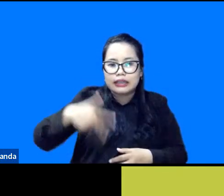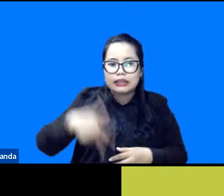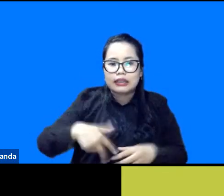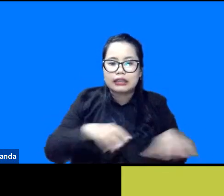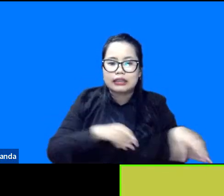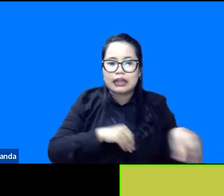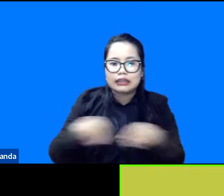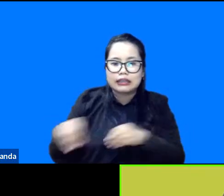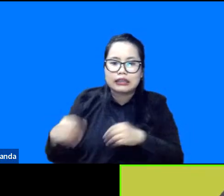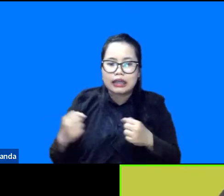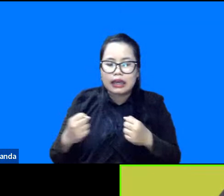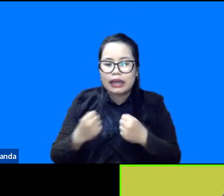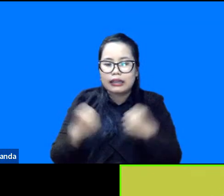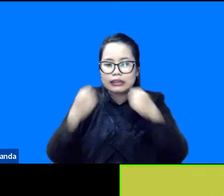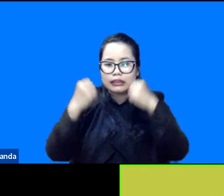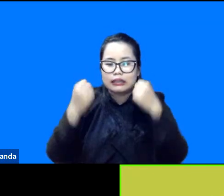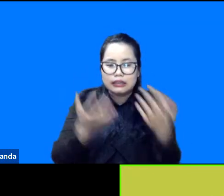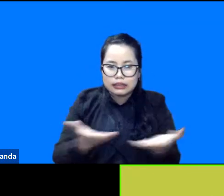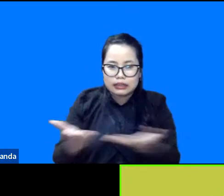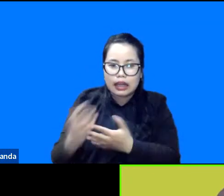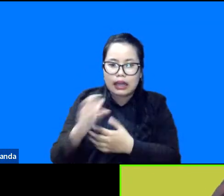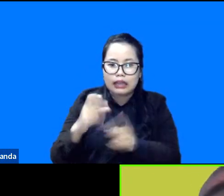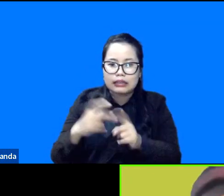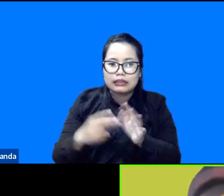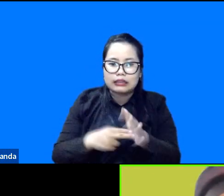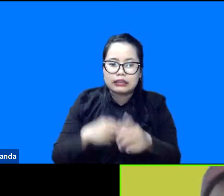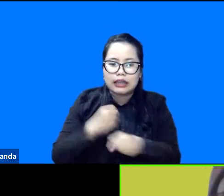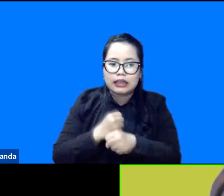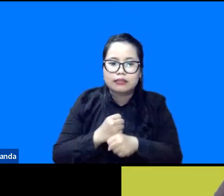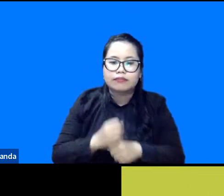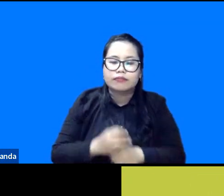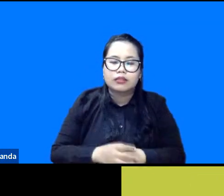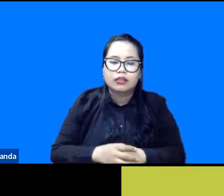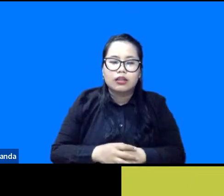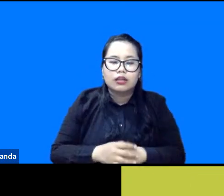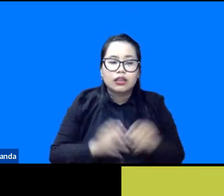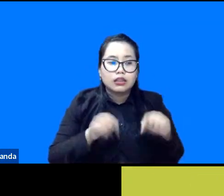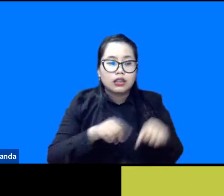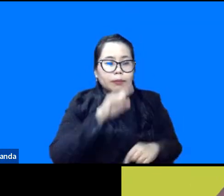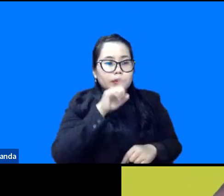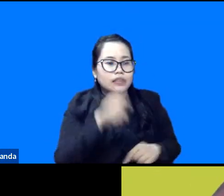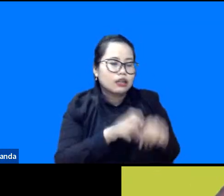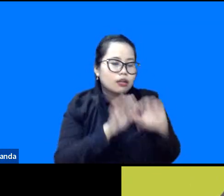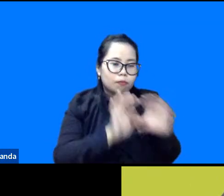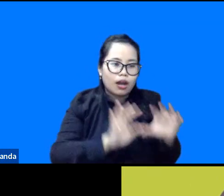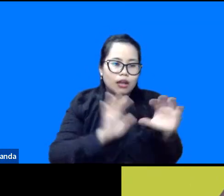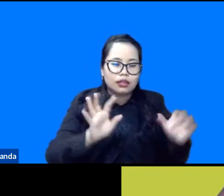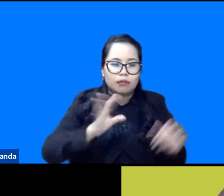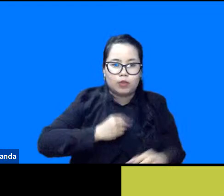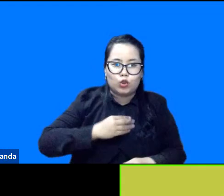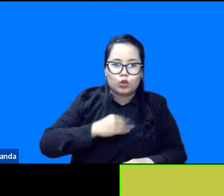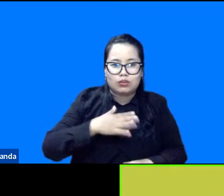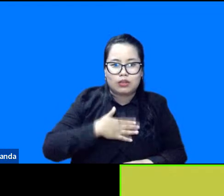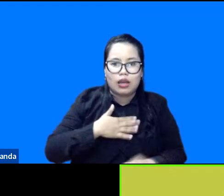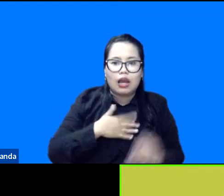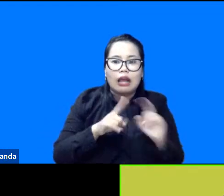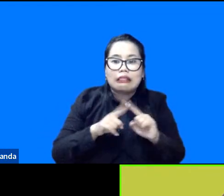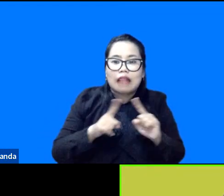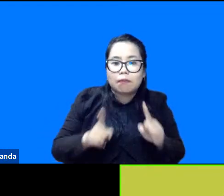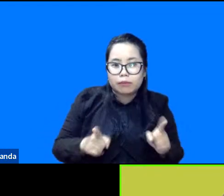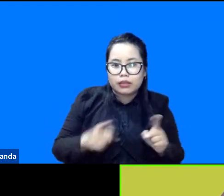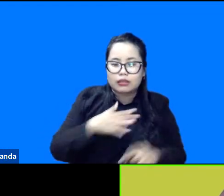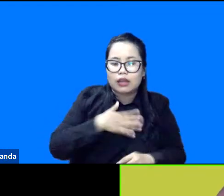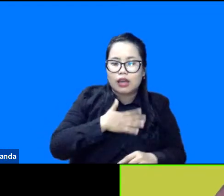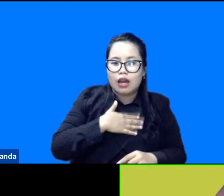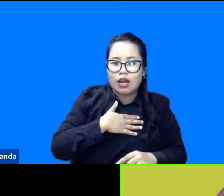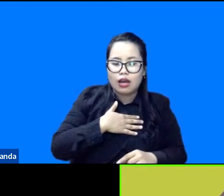Cheng. Yeah. A lot of questions for me. Okay. But yeah, I think for number one, how did